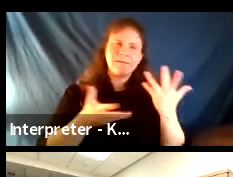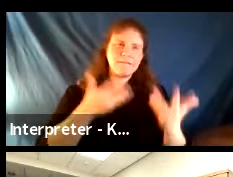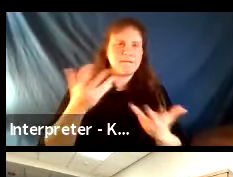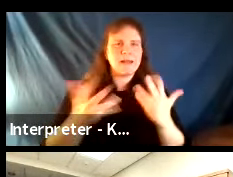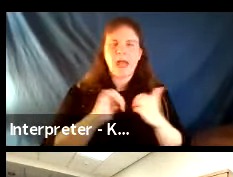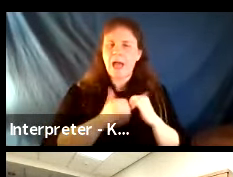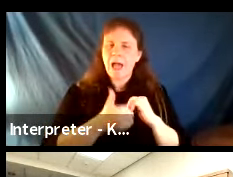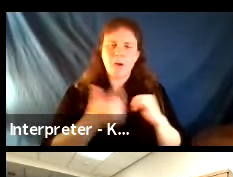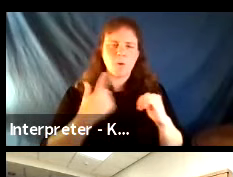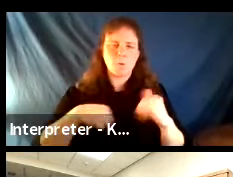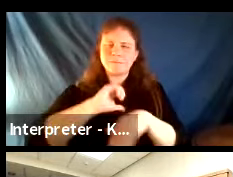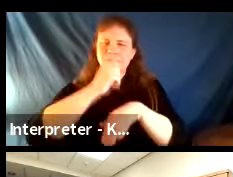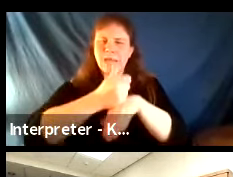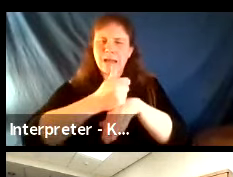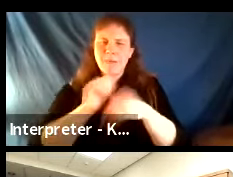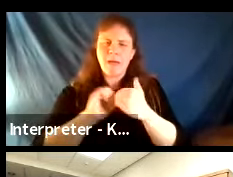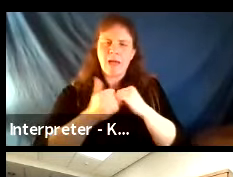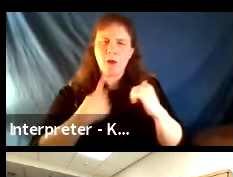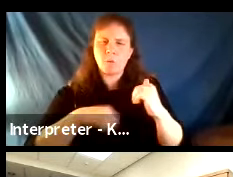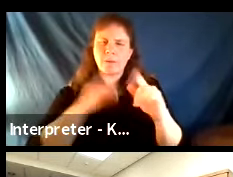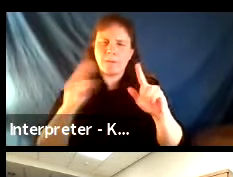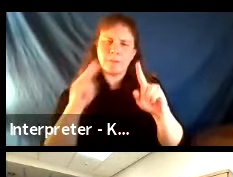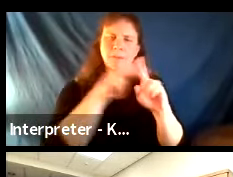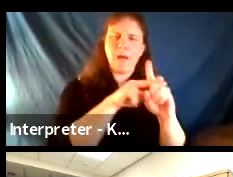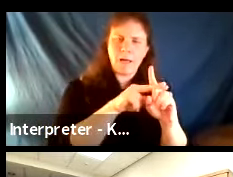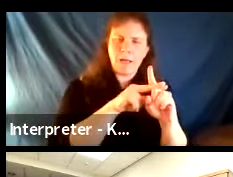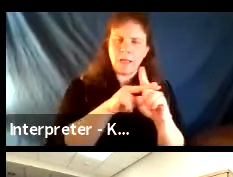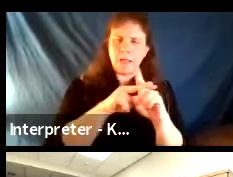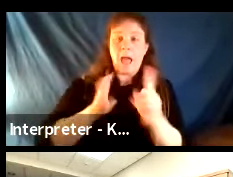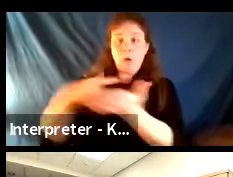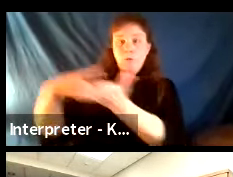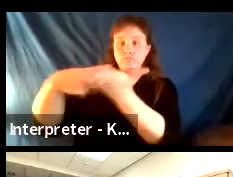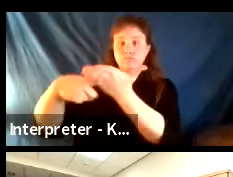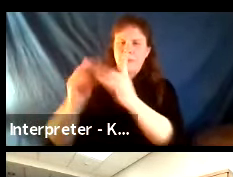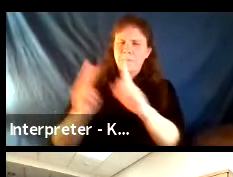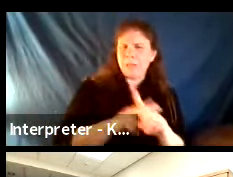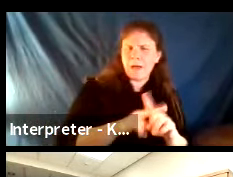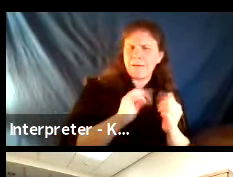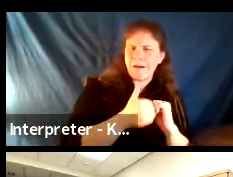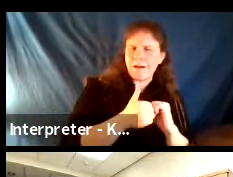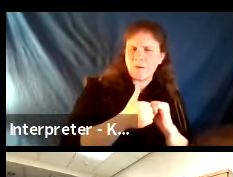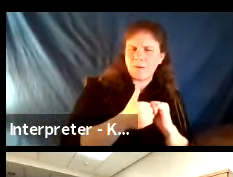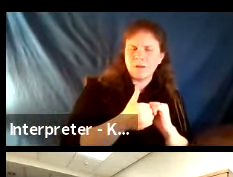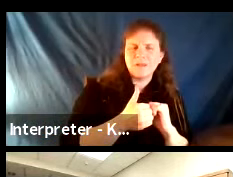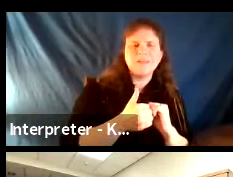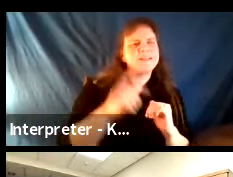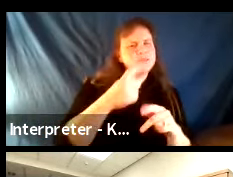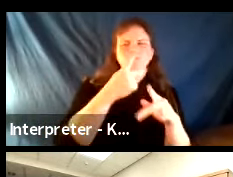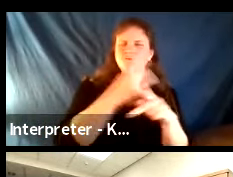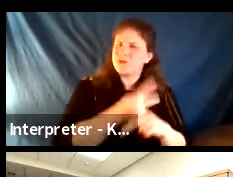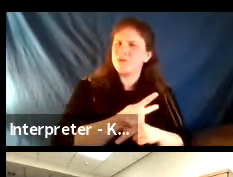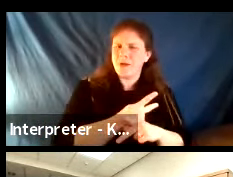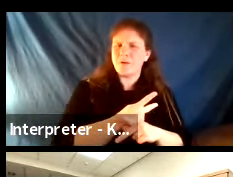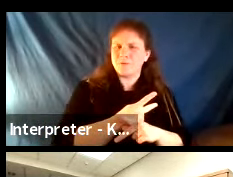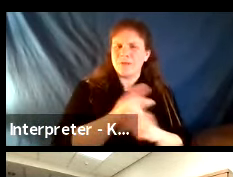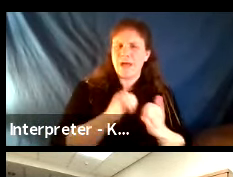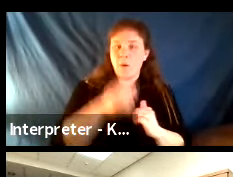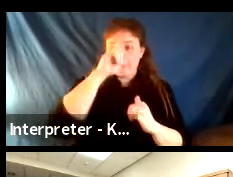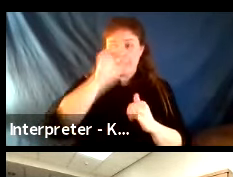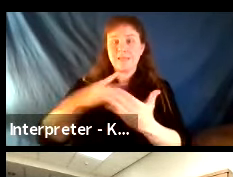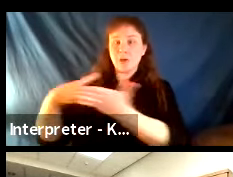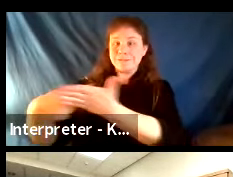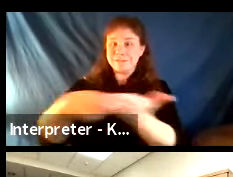very practical local level has to be done, or all our this discussion of equity is